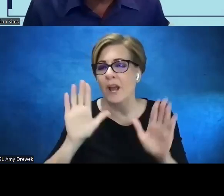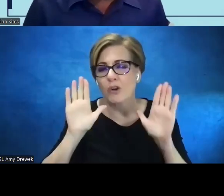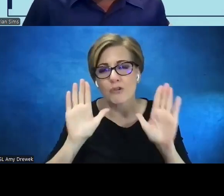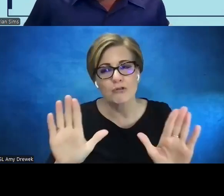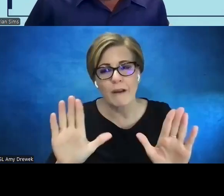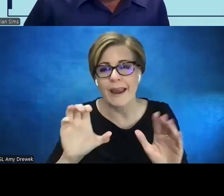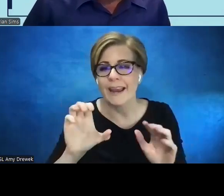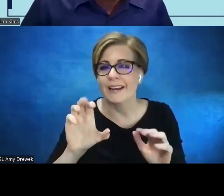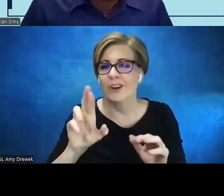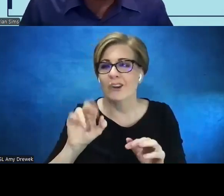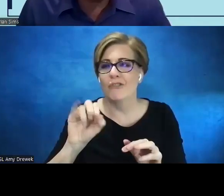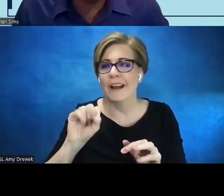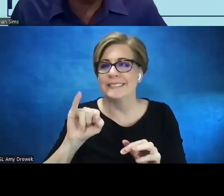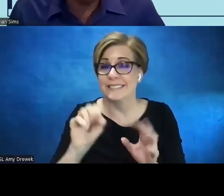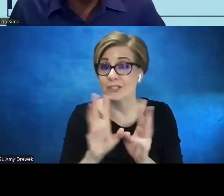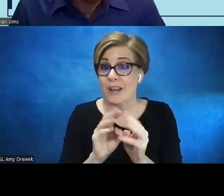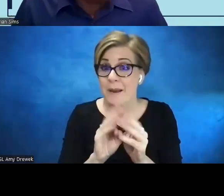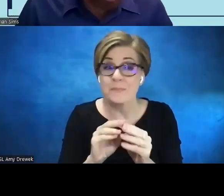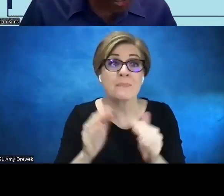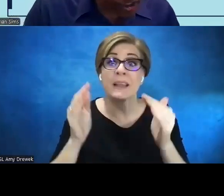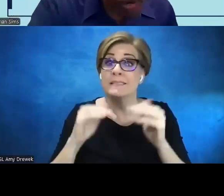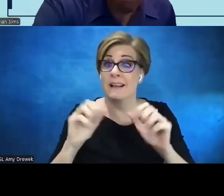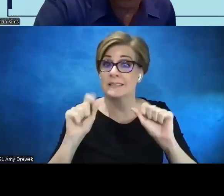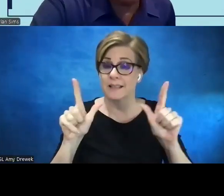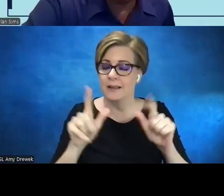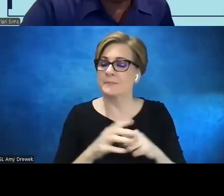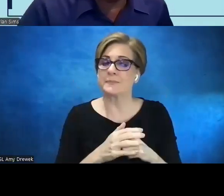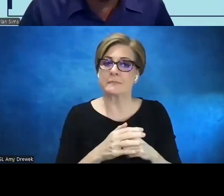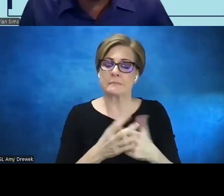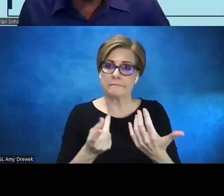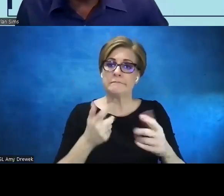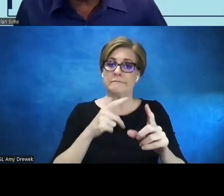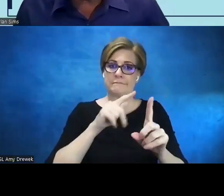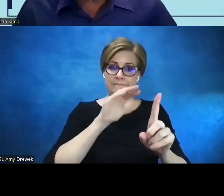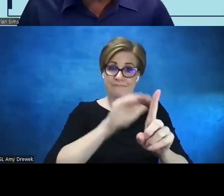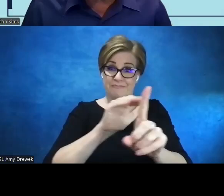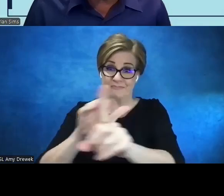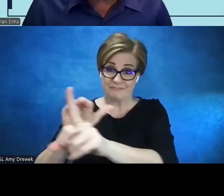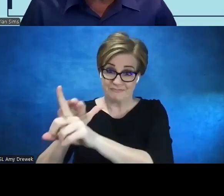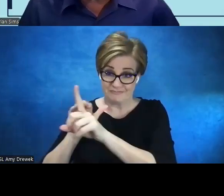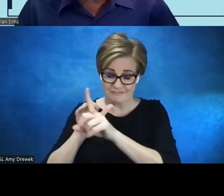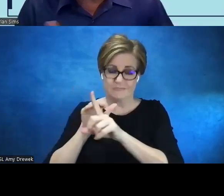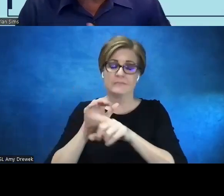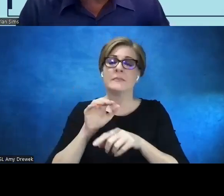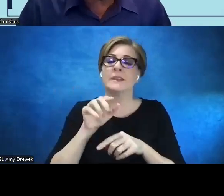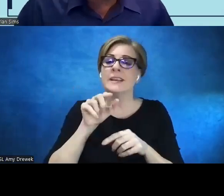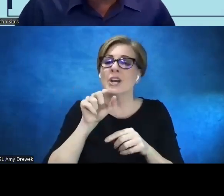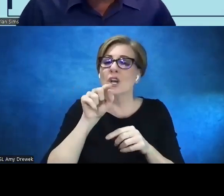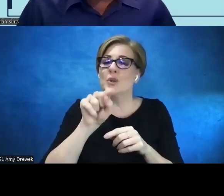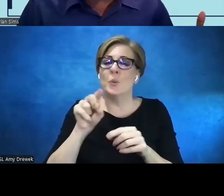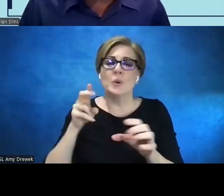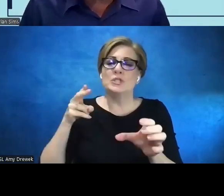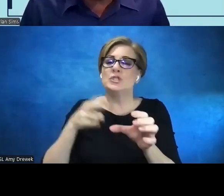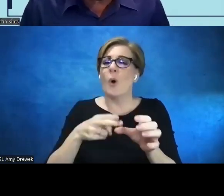it. Okay, next slide, please. Just a reminder to everyone, as you're calling in from all over the